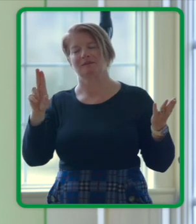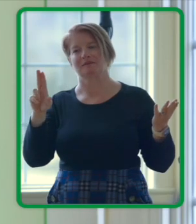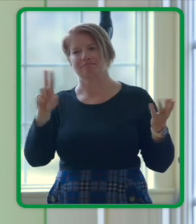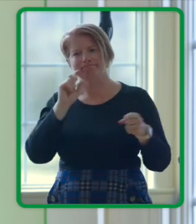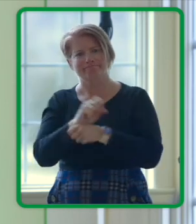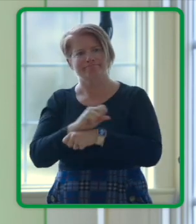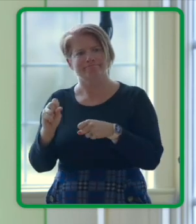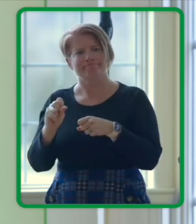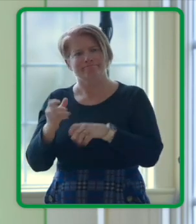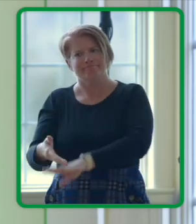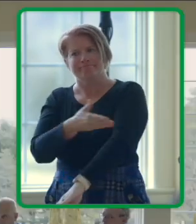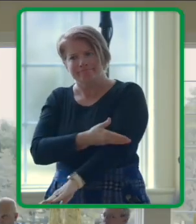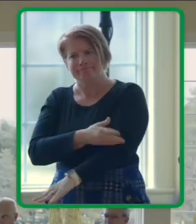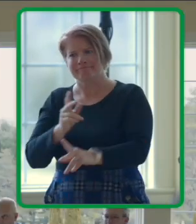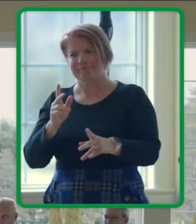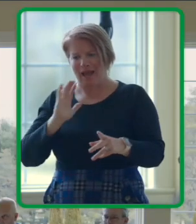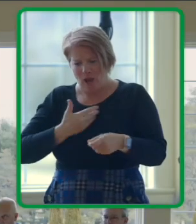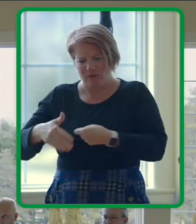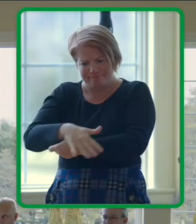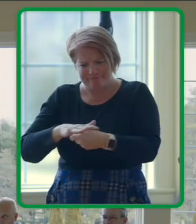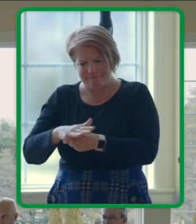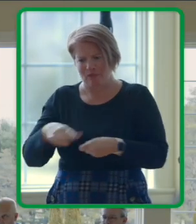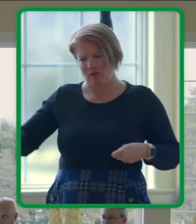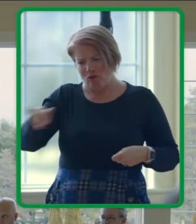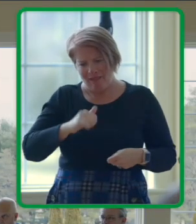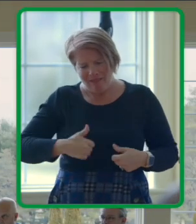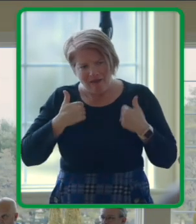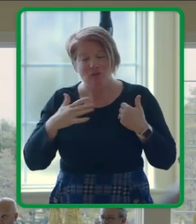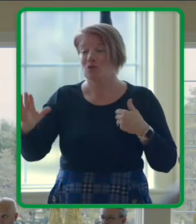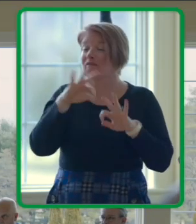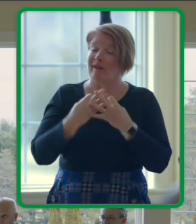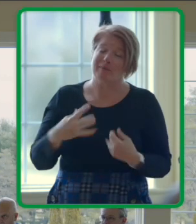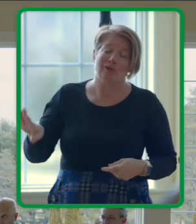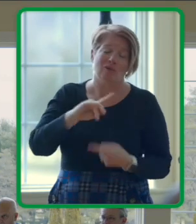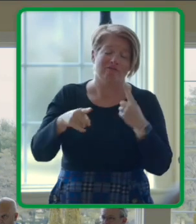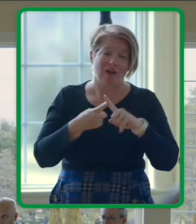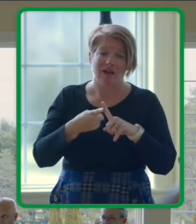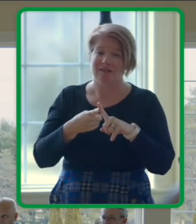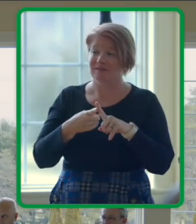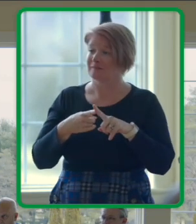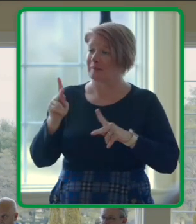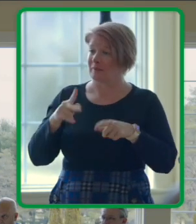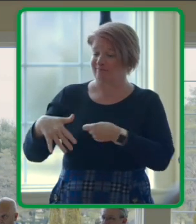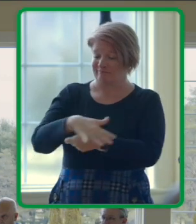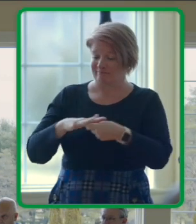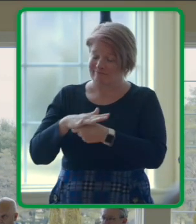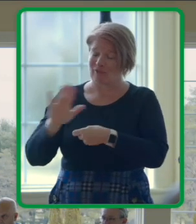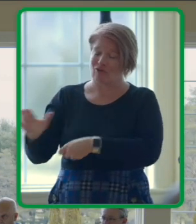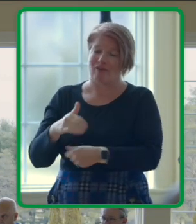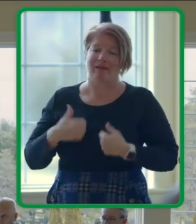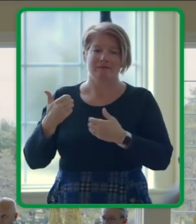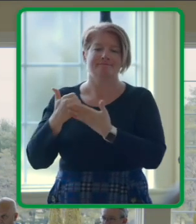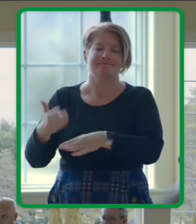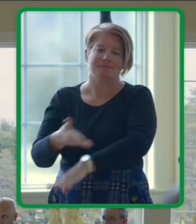real difference where we live, in the lives of your family, your friends, and neighbors.